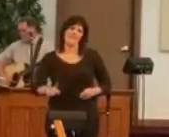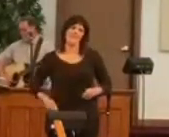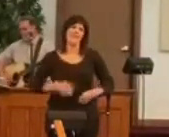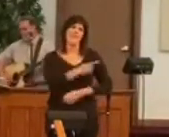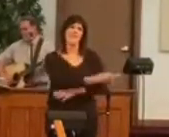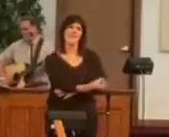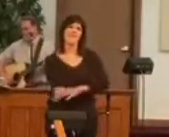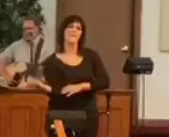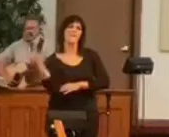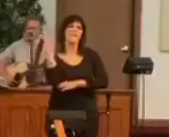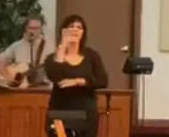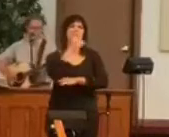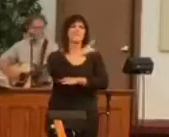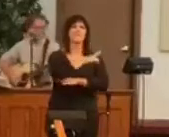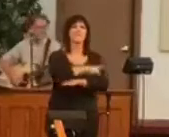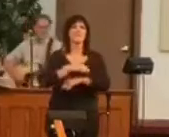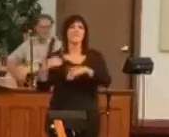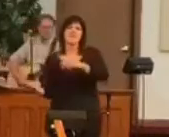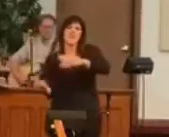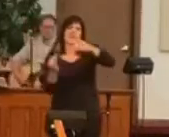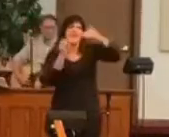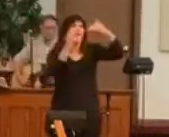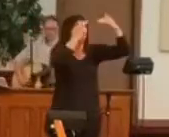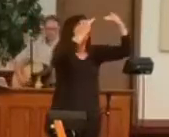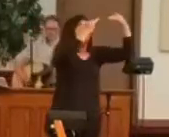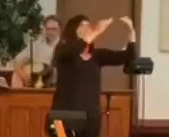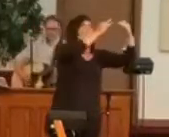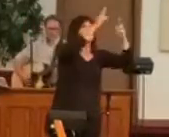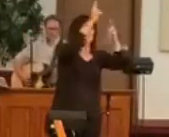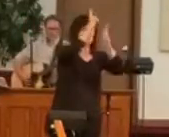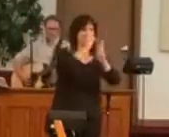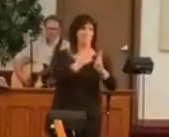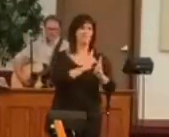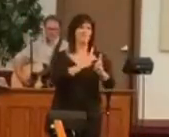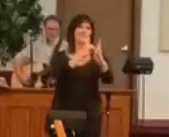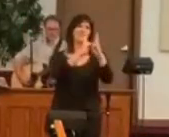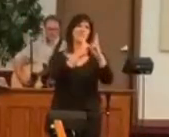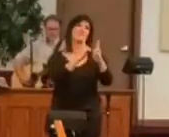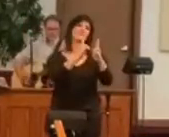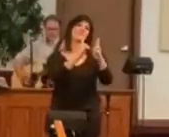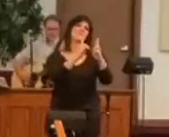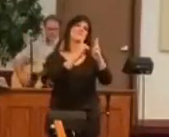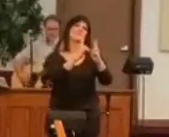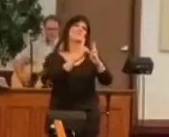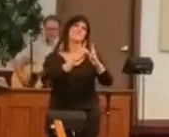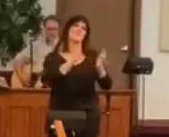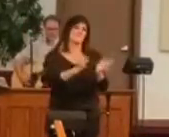Of all days, oh so highly exalted,